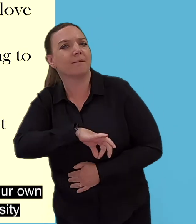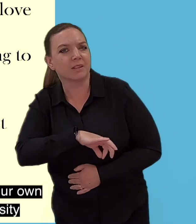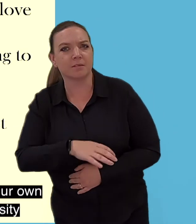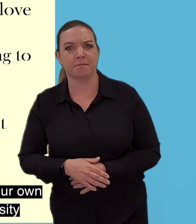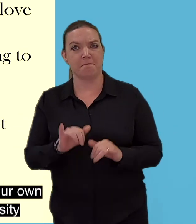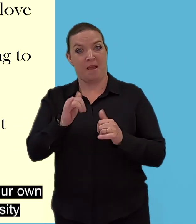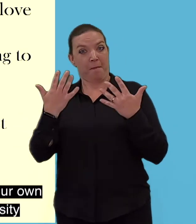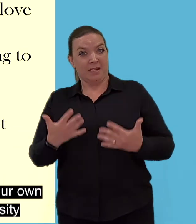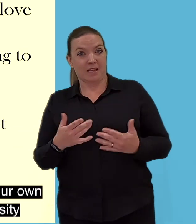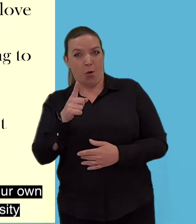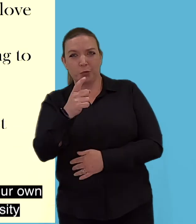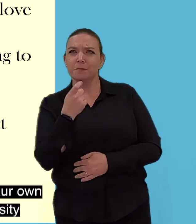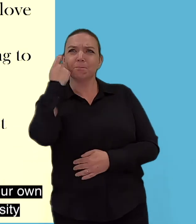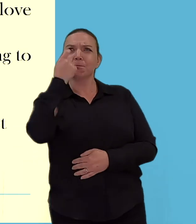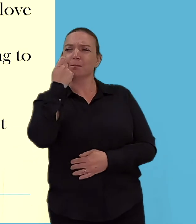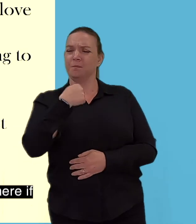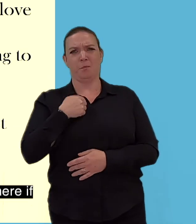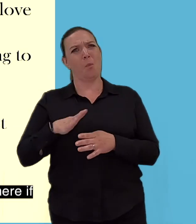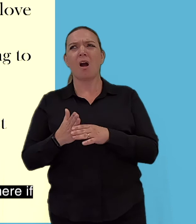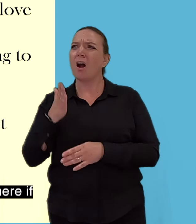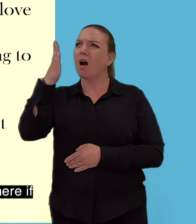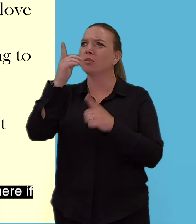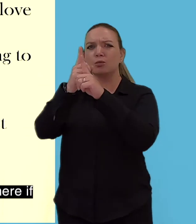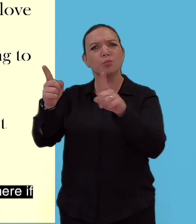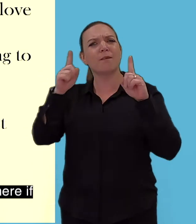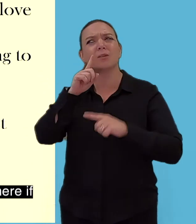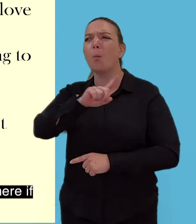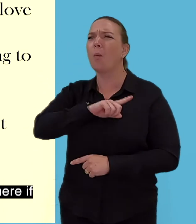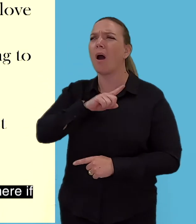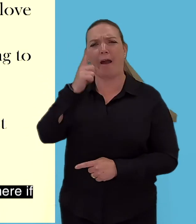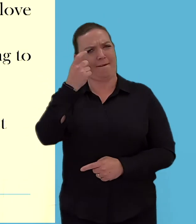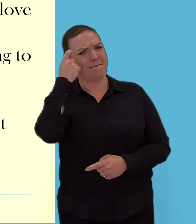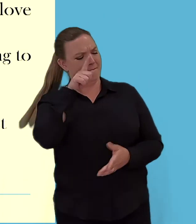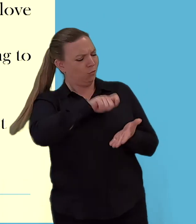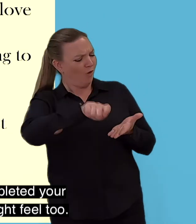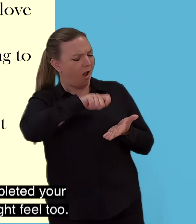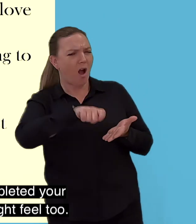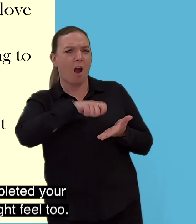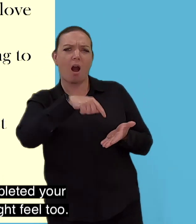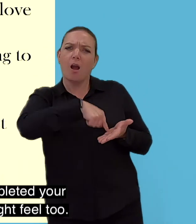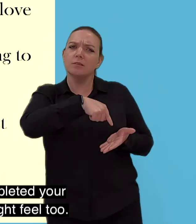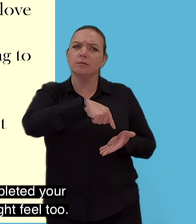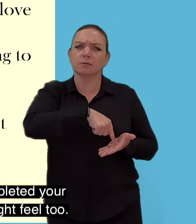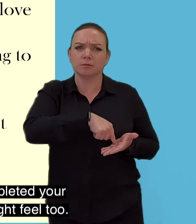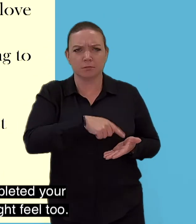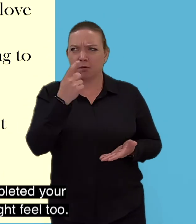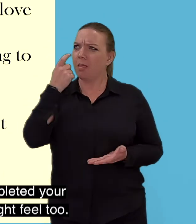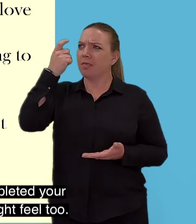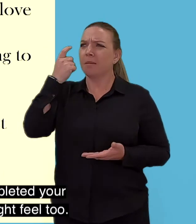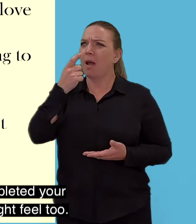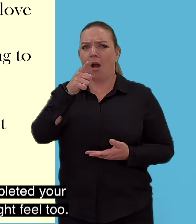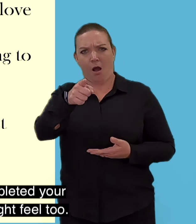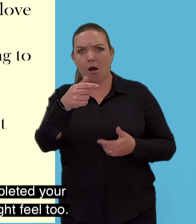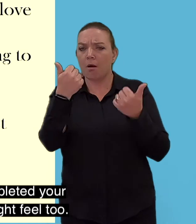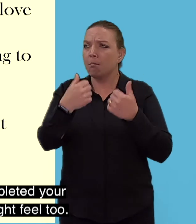your own reasons for wanting to go to university, and maybe write them down somewhere if you haven't already done that. Think about how you'd feel when